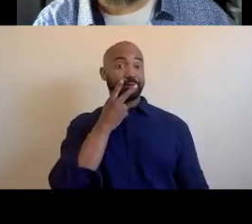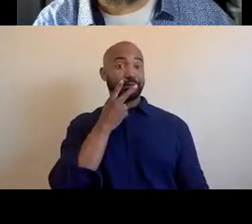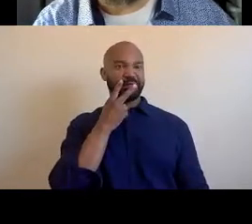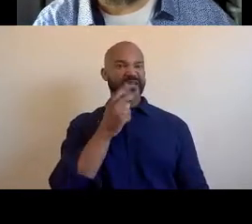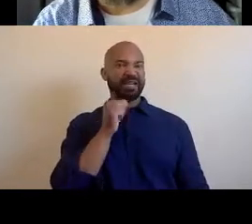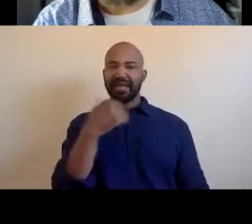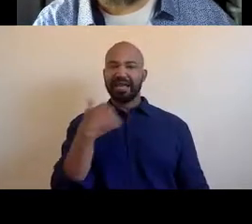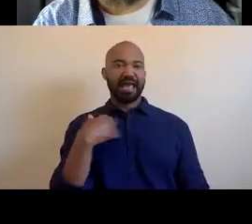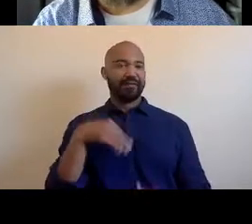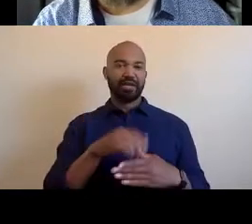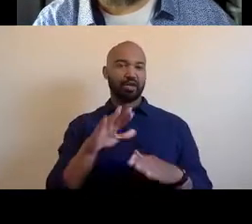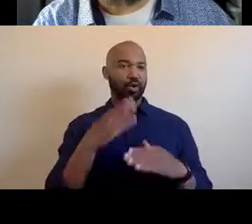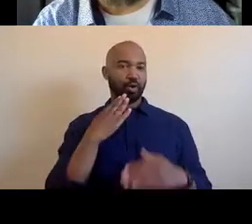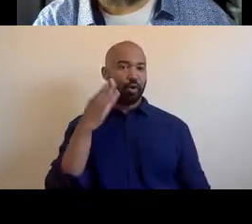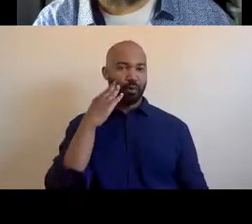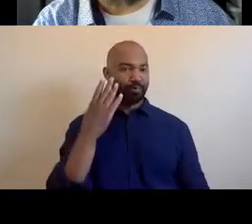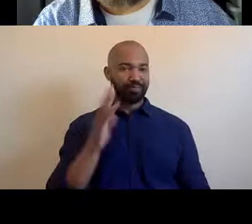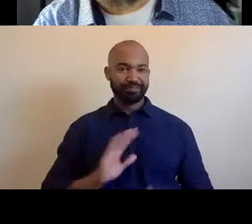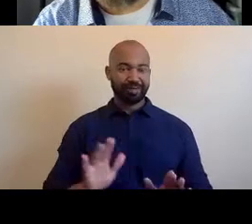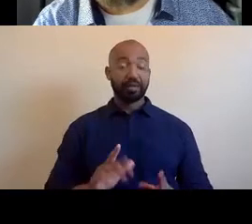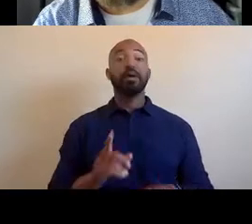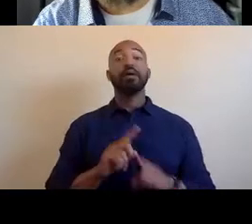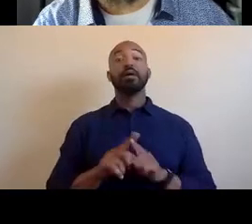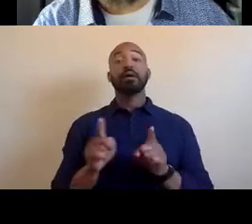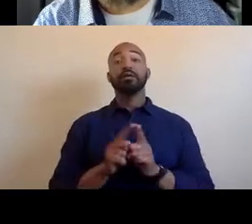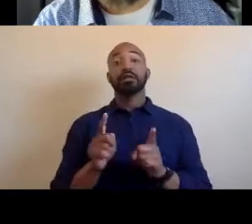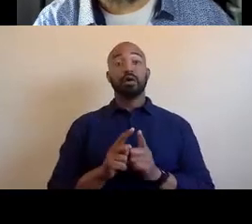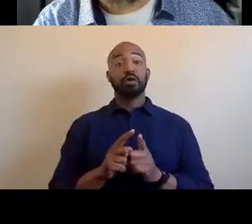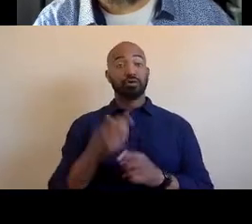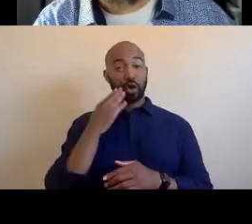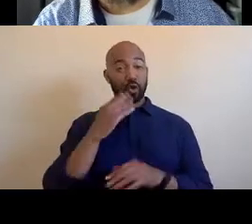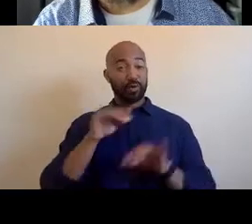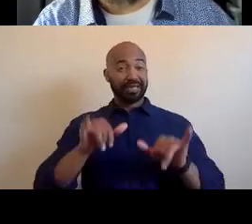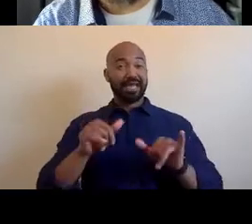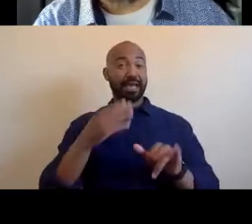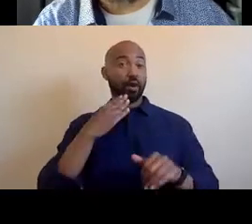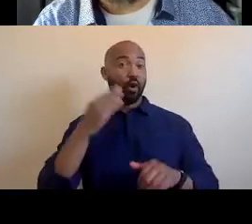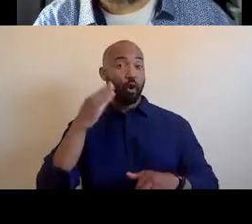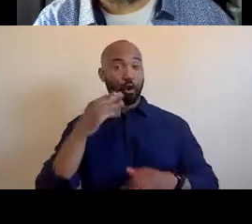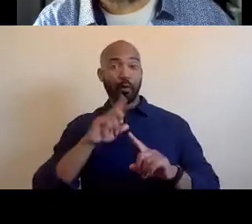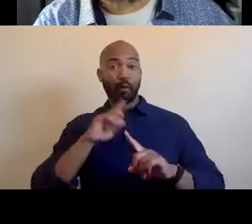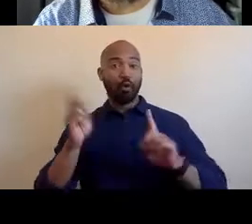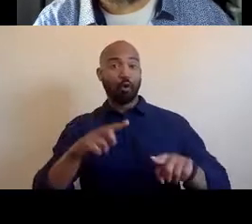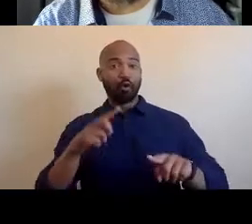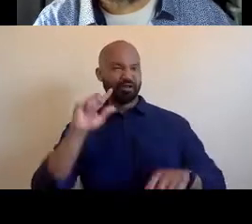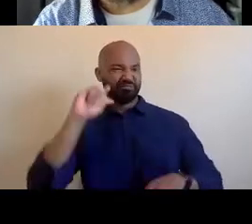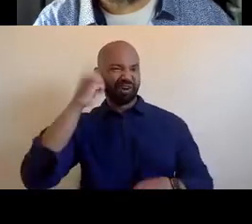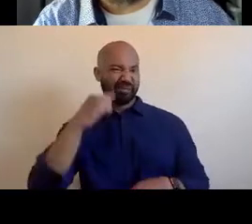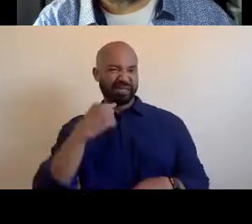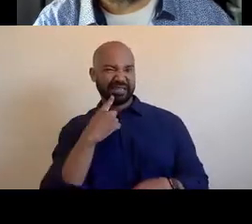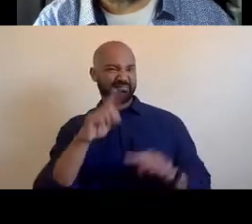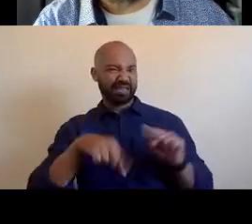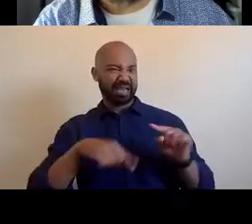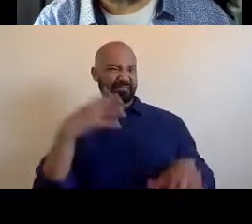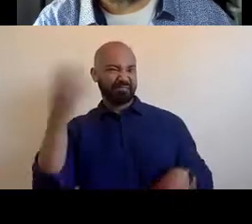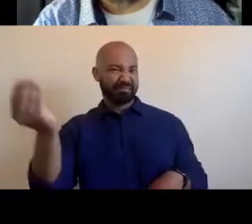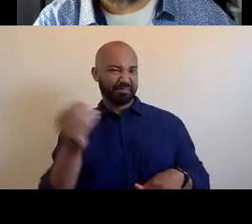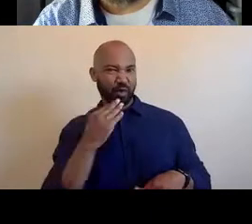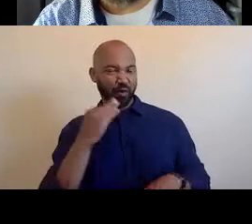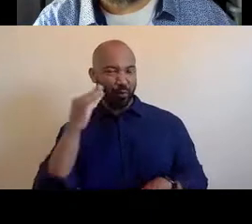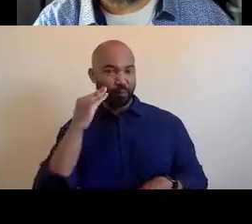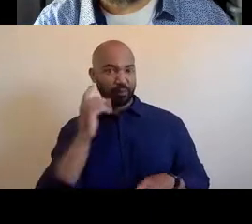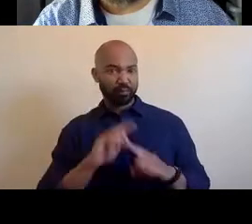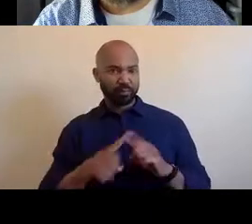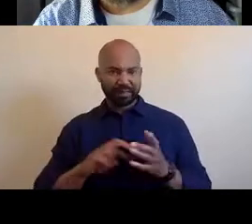And, do you want to go out to the store and get masked up and go out to the store and get cigarettes? But